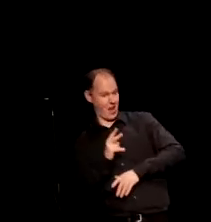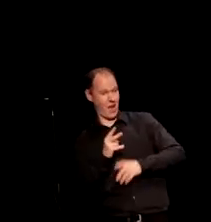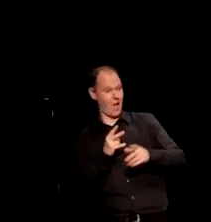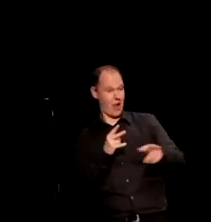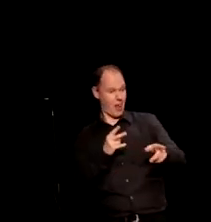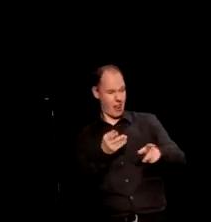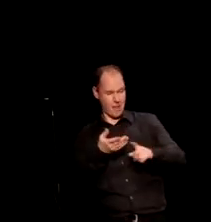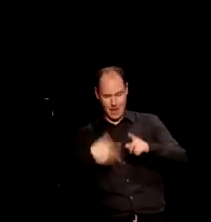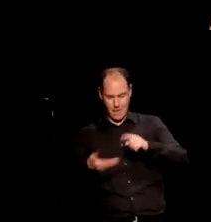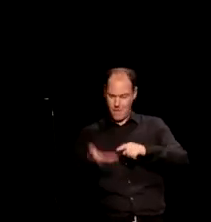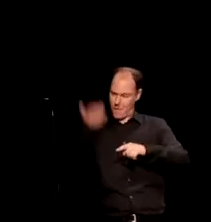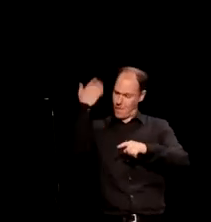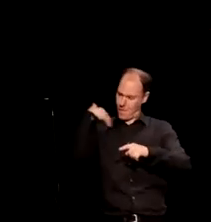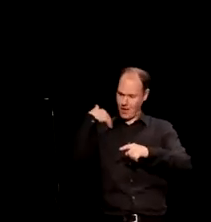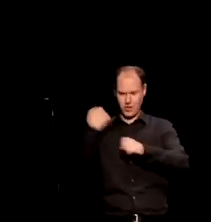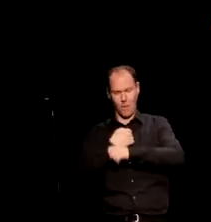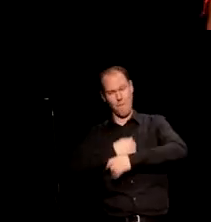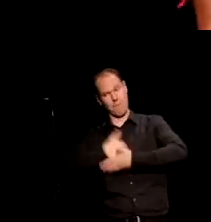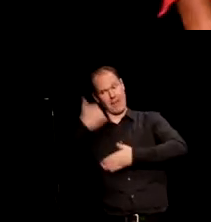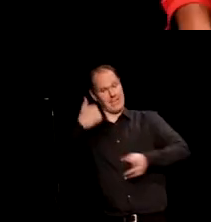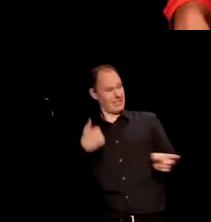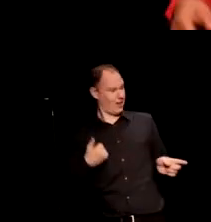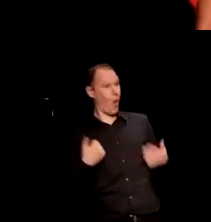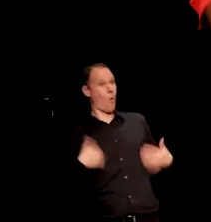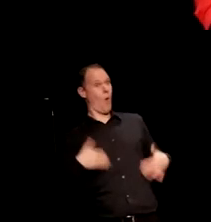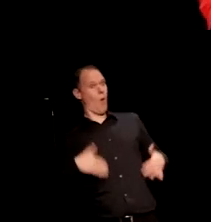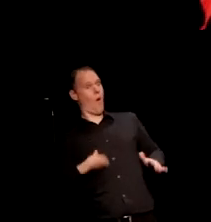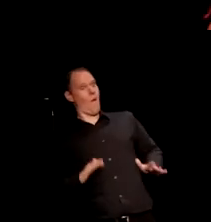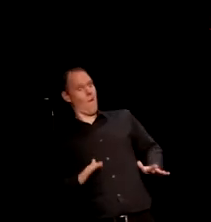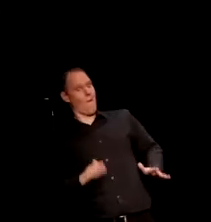done just brilliant things. But